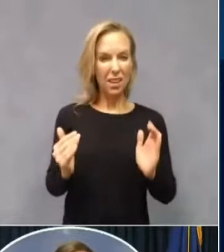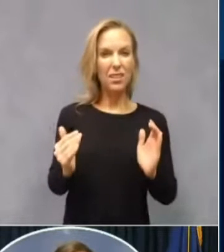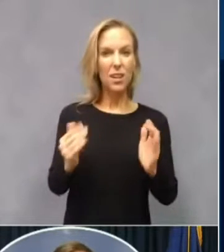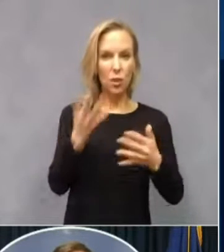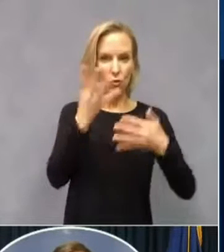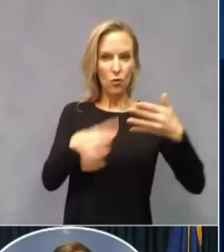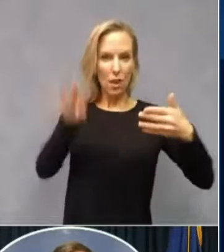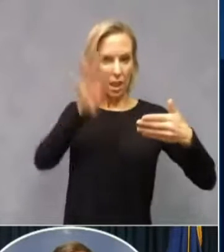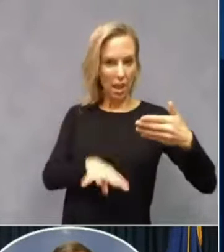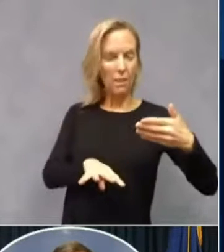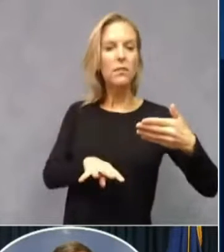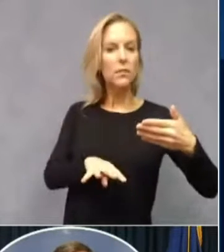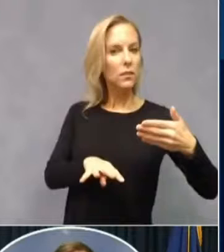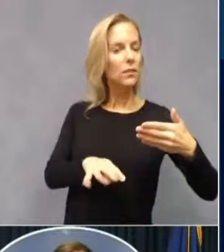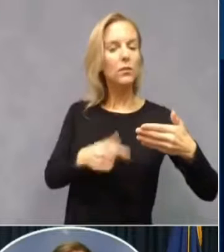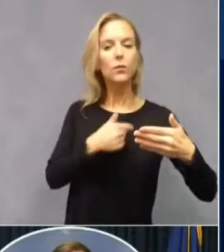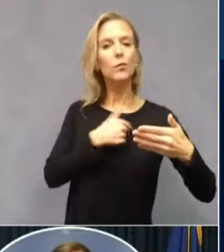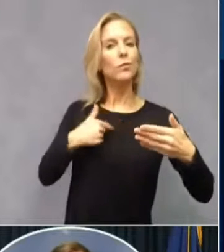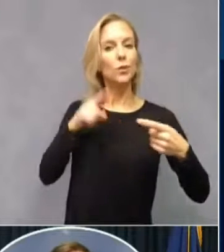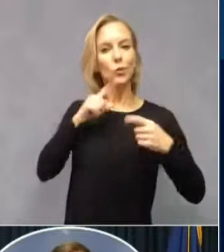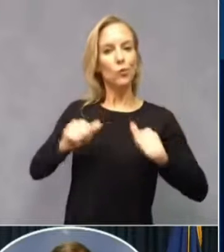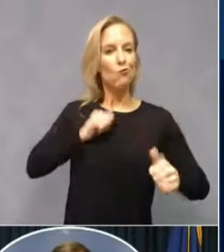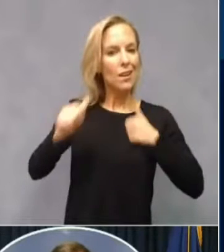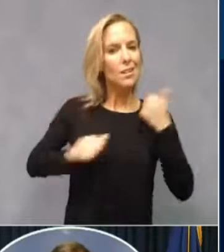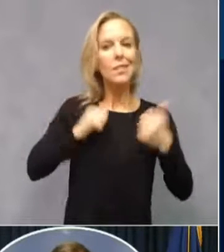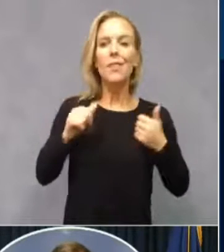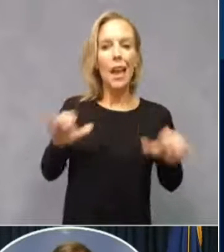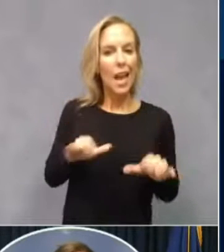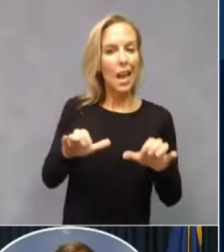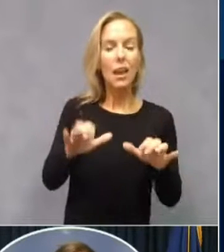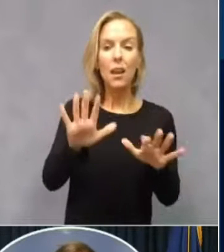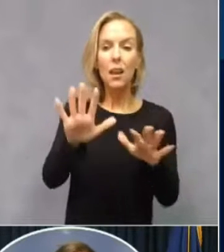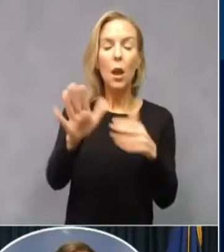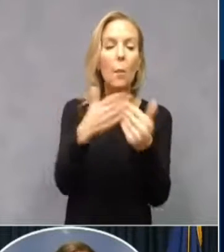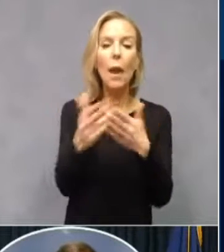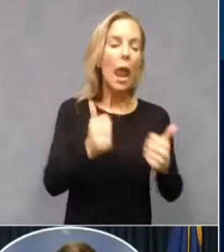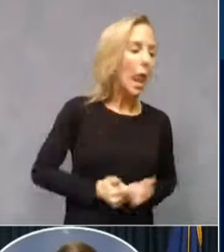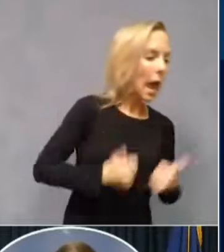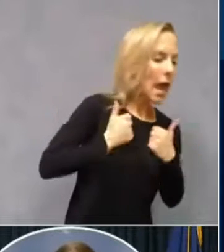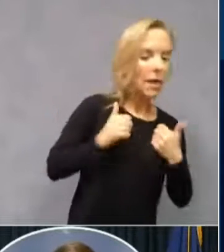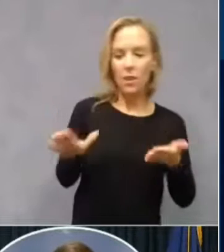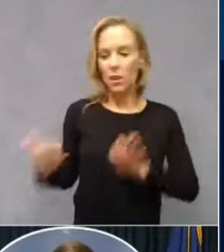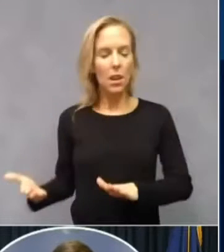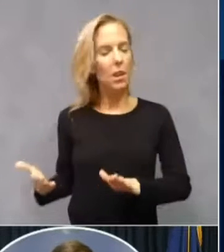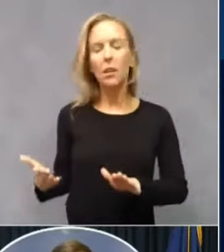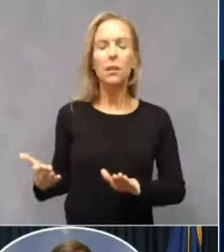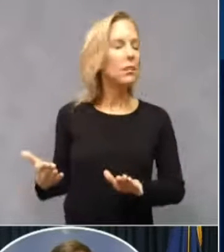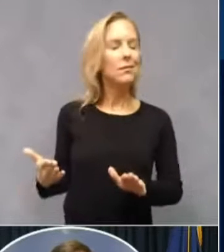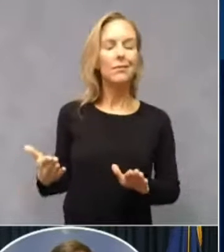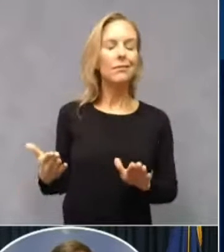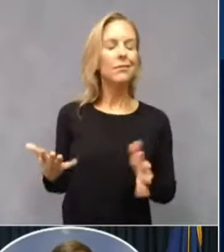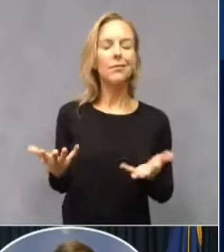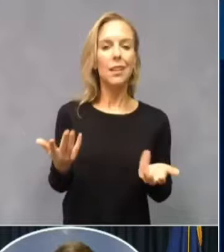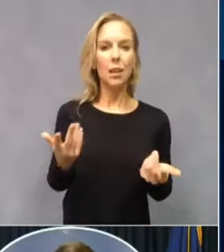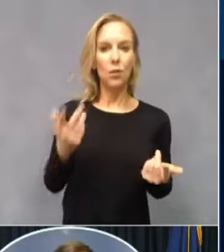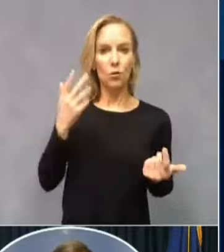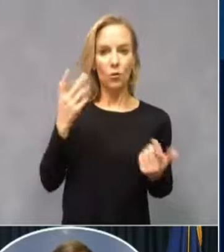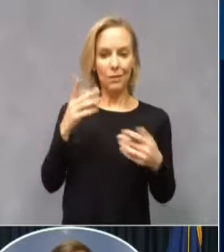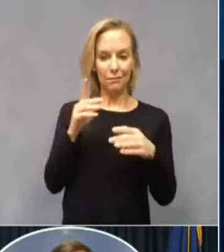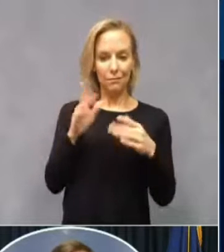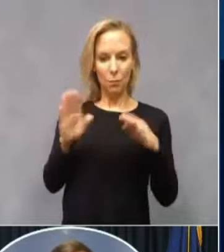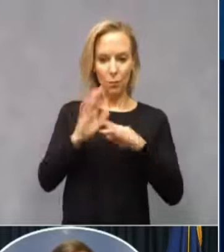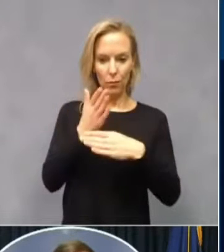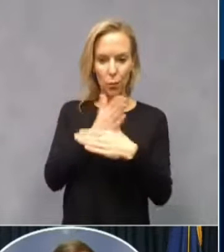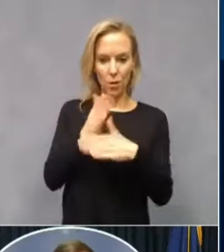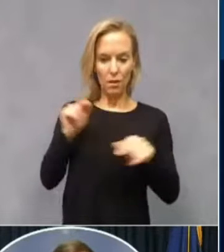aggressive, real action and not. It's not just the difference between life and death. It's the difference between a whole lot more deaths and a whole lot